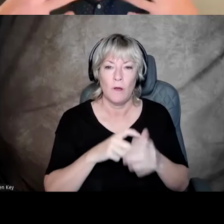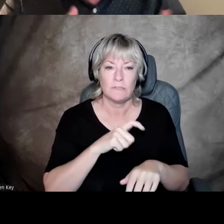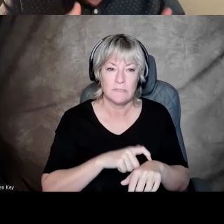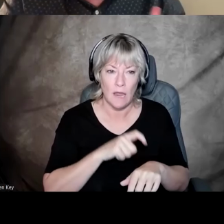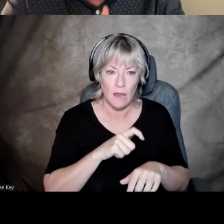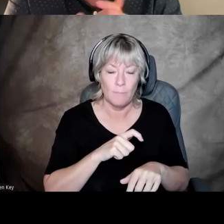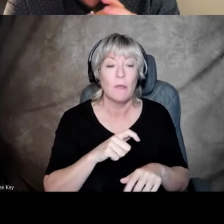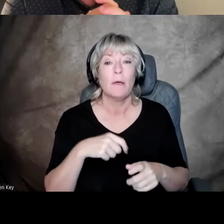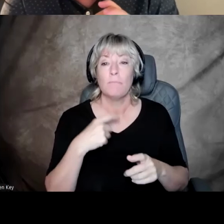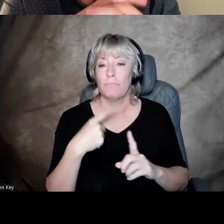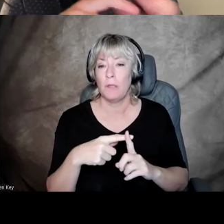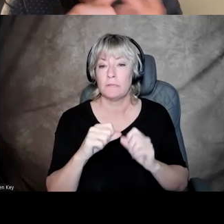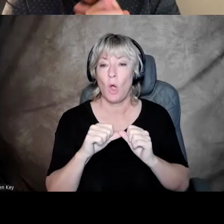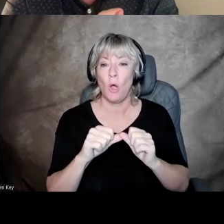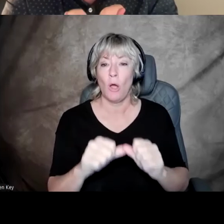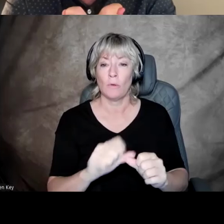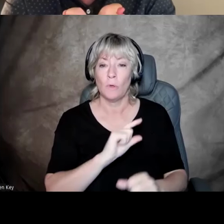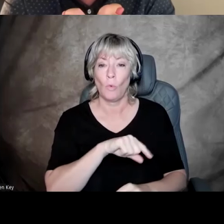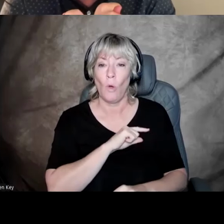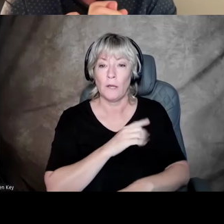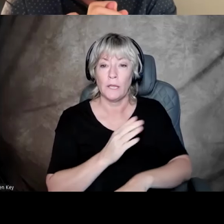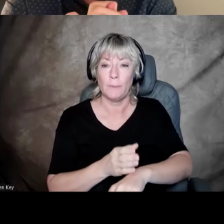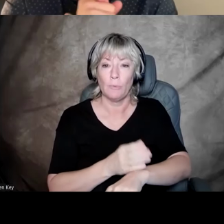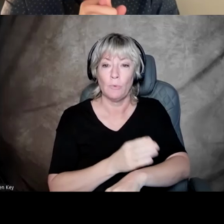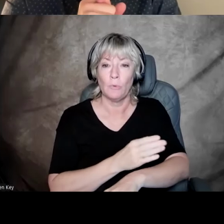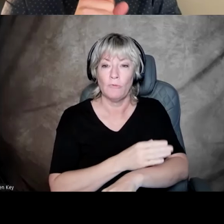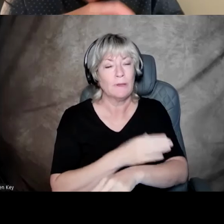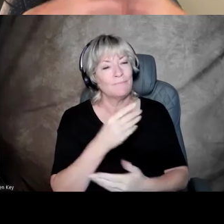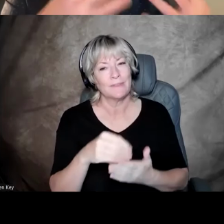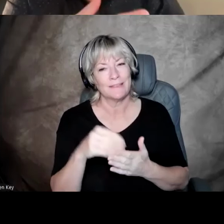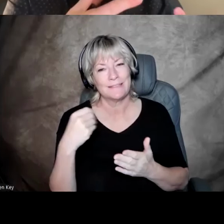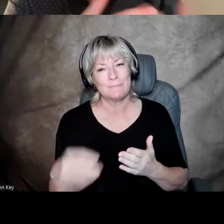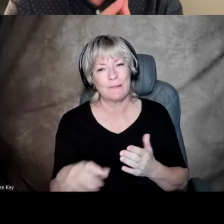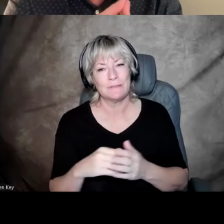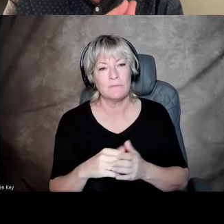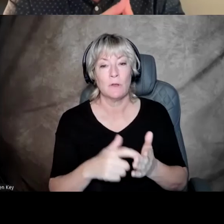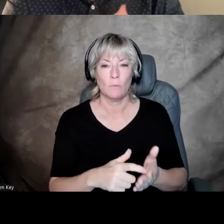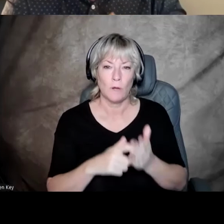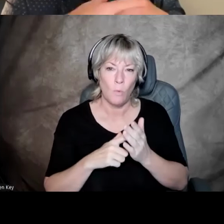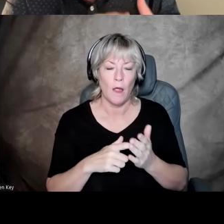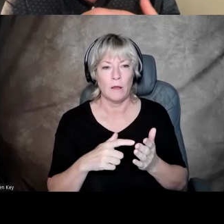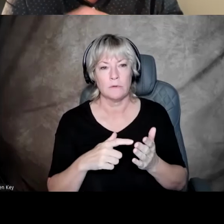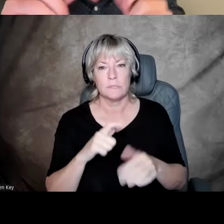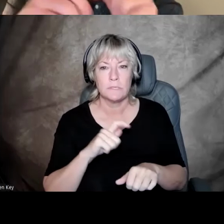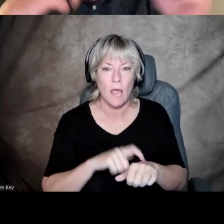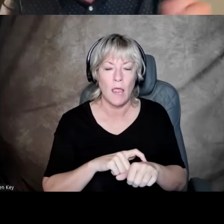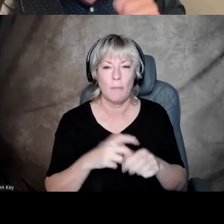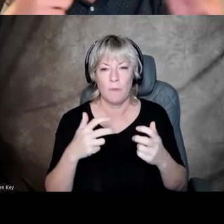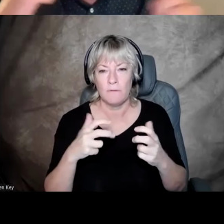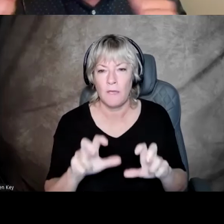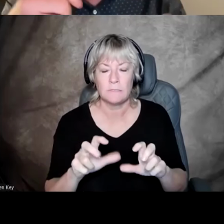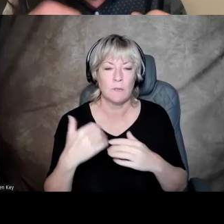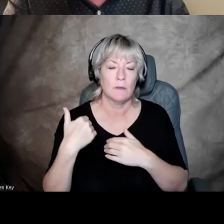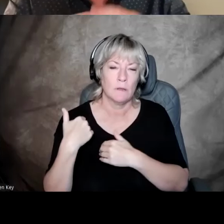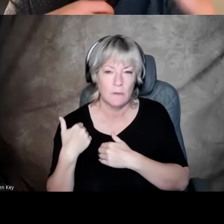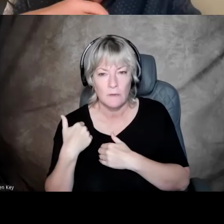then ongoing quality improvement is just really expensive to do. It takes a lot of staff time, and it's just burdensome to do